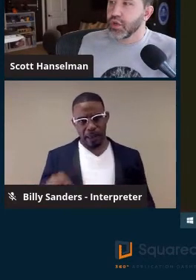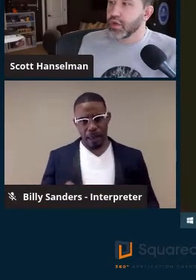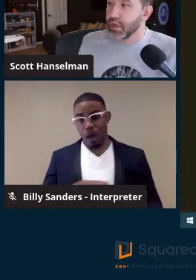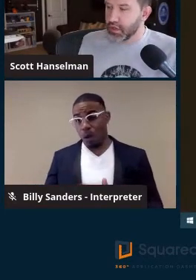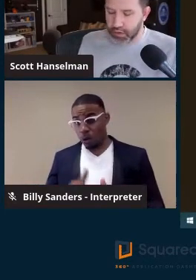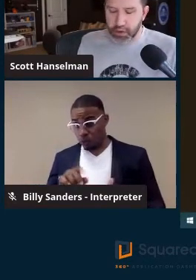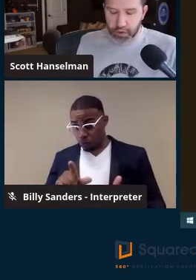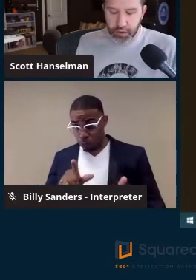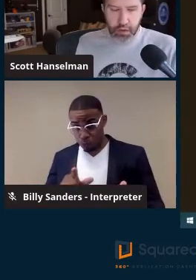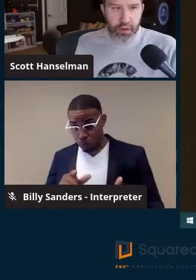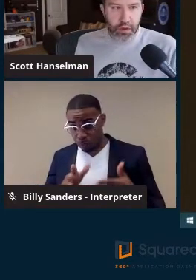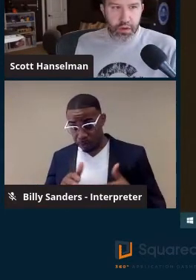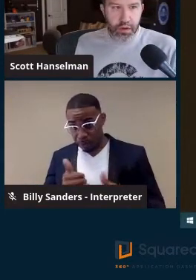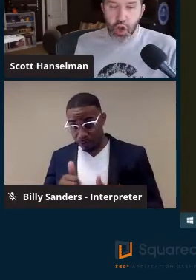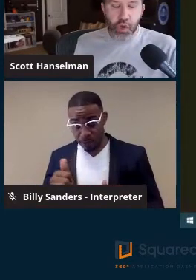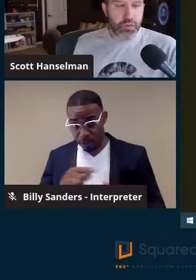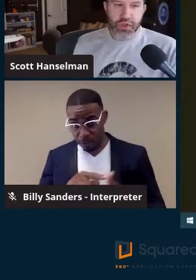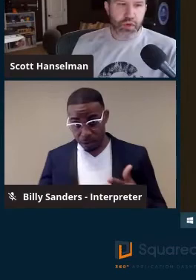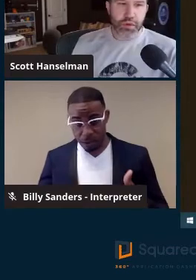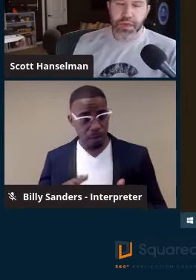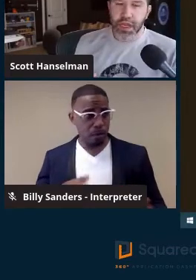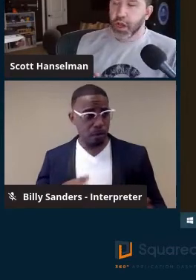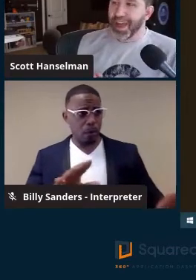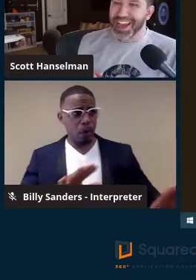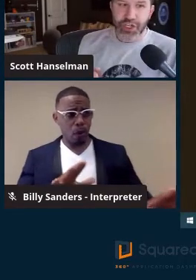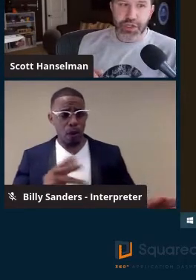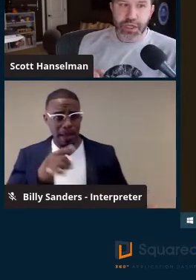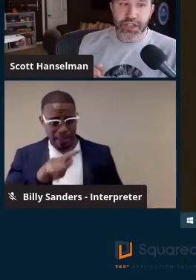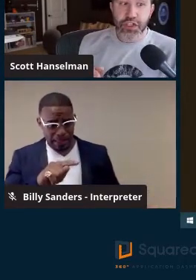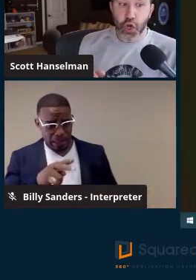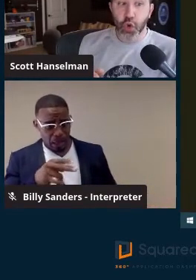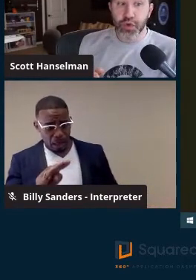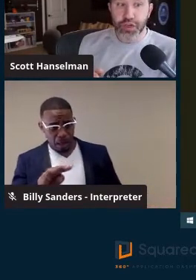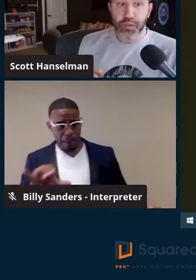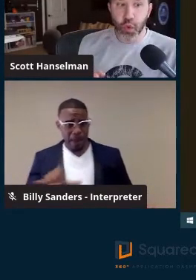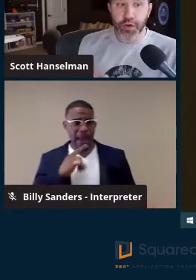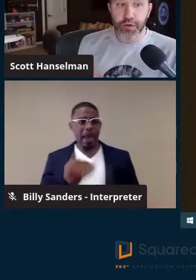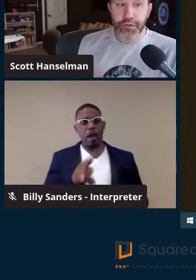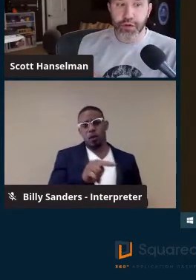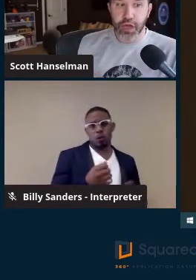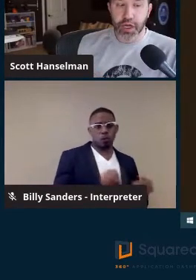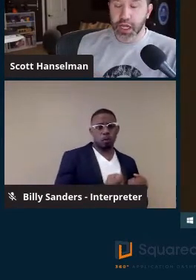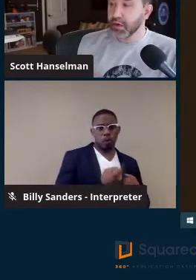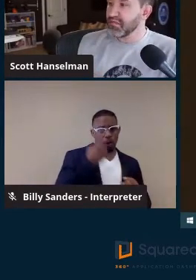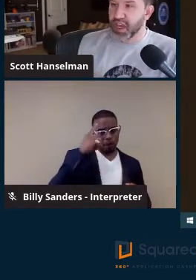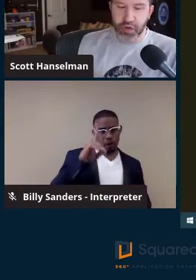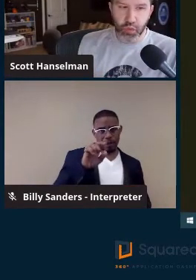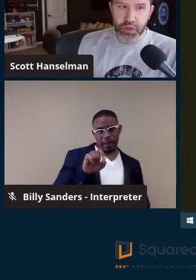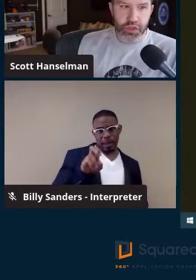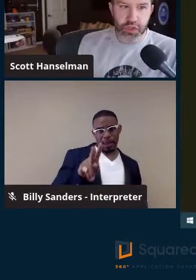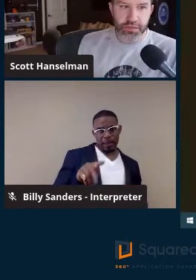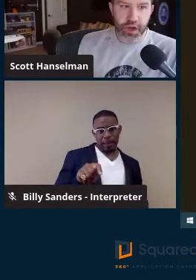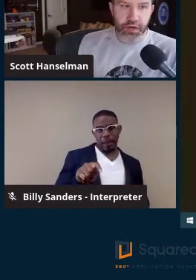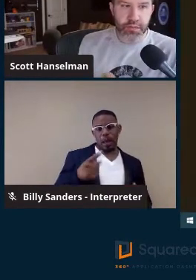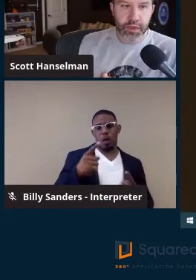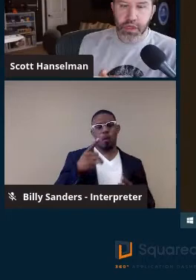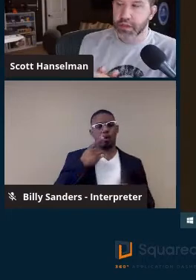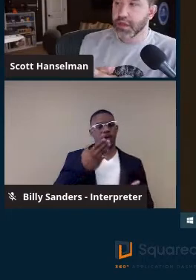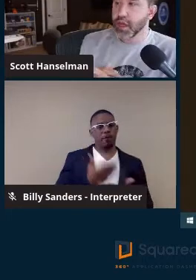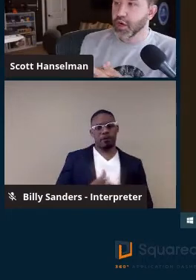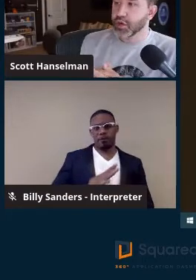do you really need Azure DevOps for this? No, so GitHub Actions has its own support for .NET, and it works just